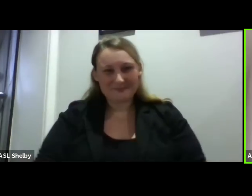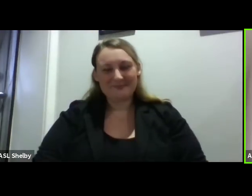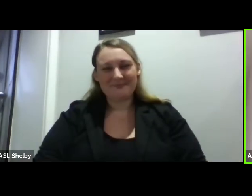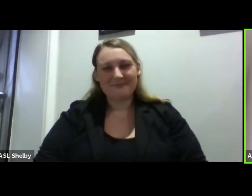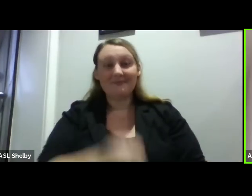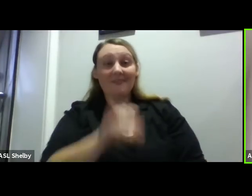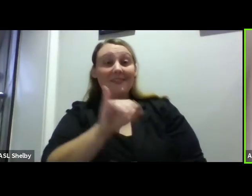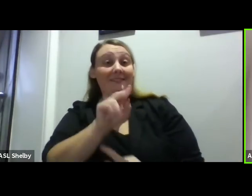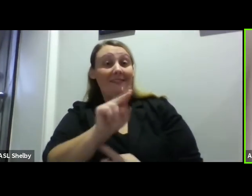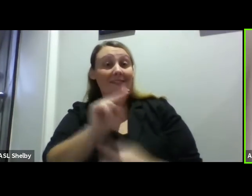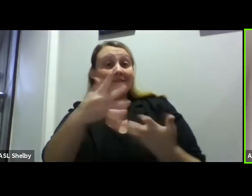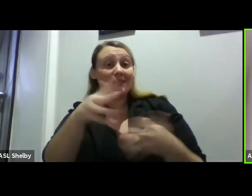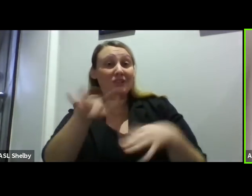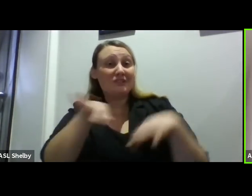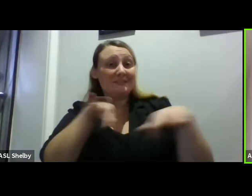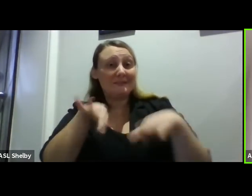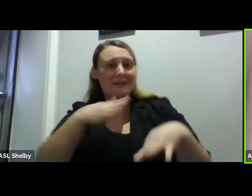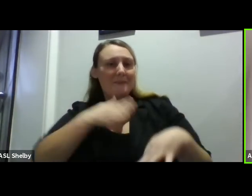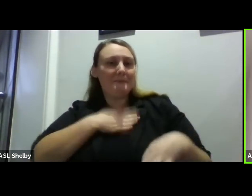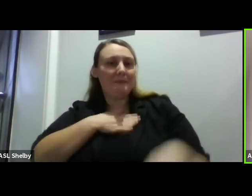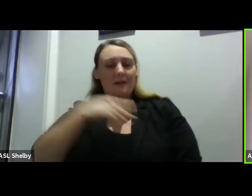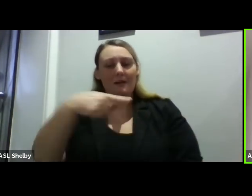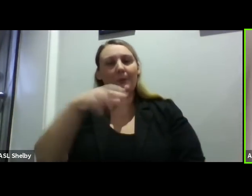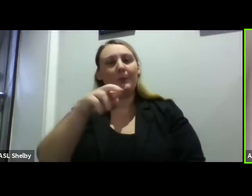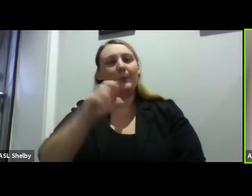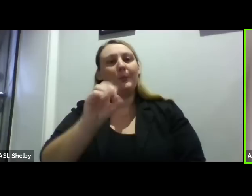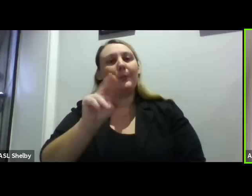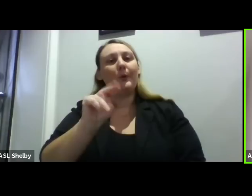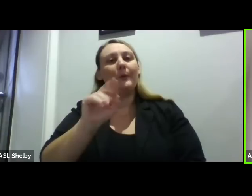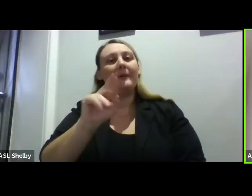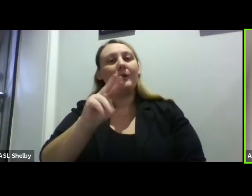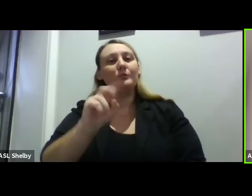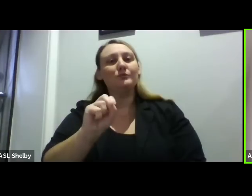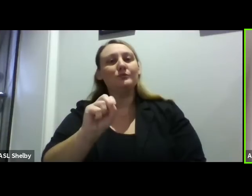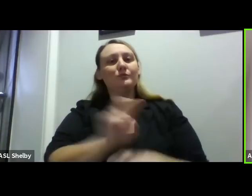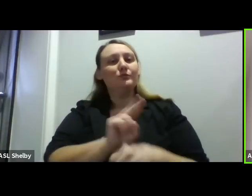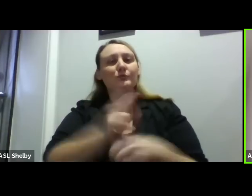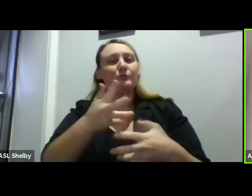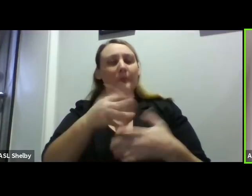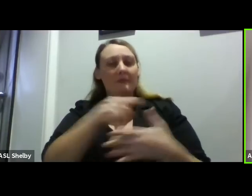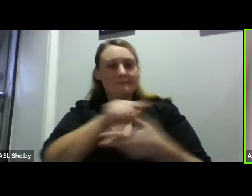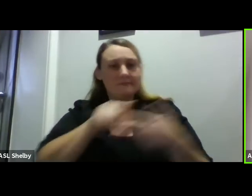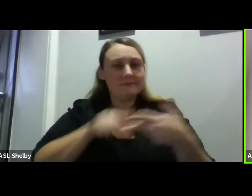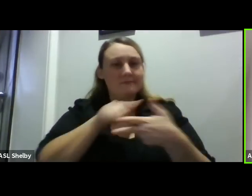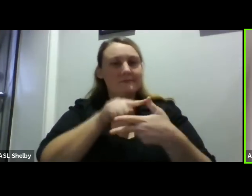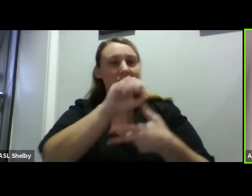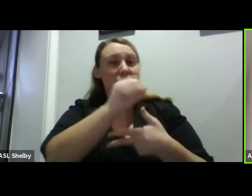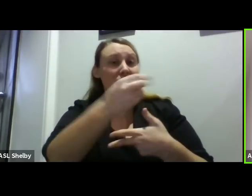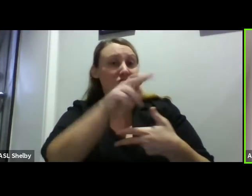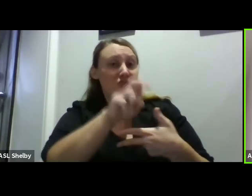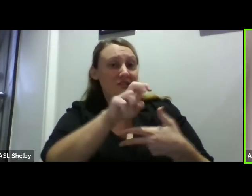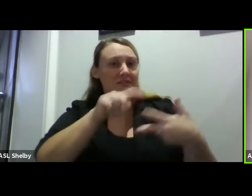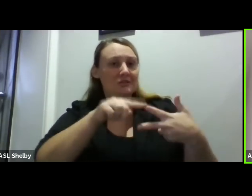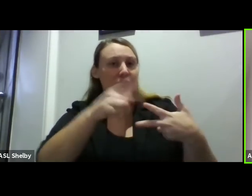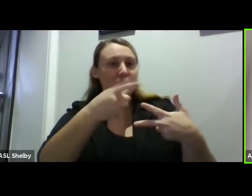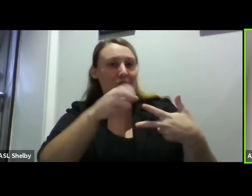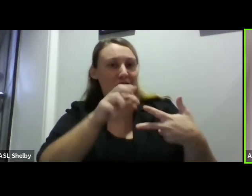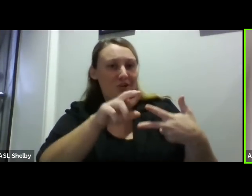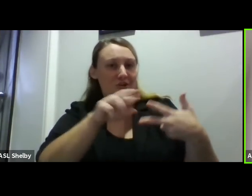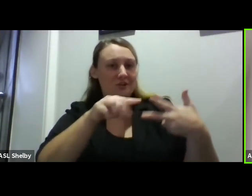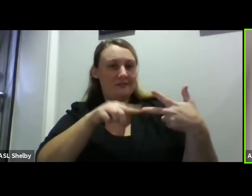know, are she, her, daddy, and of course, I am a queer Black woman living in New York